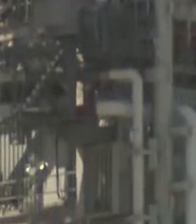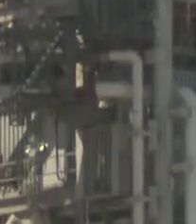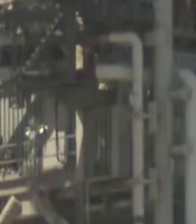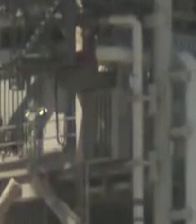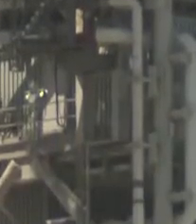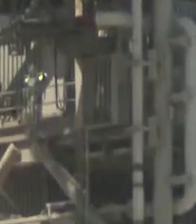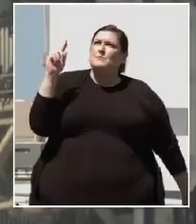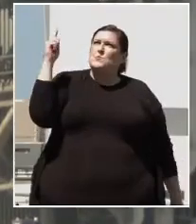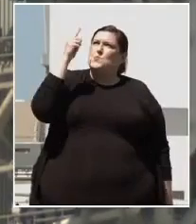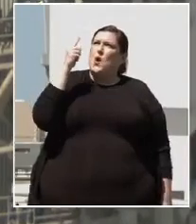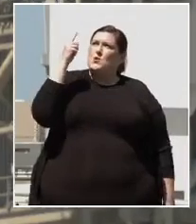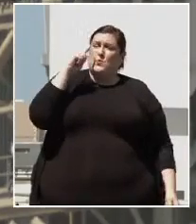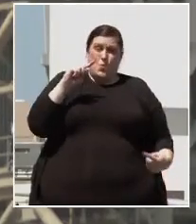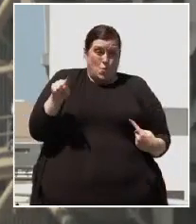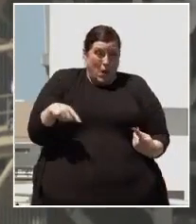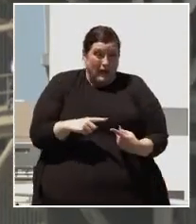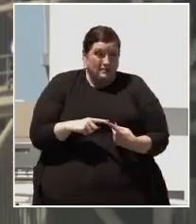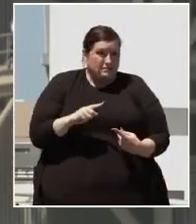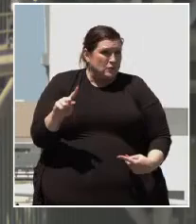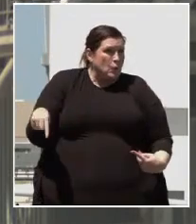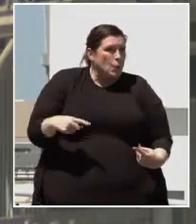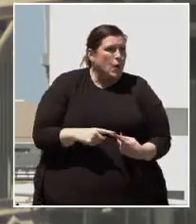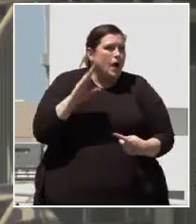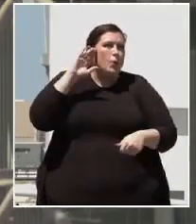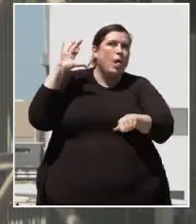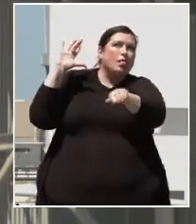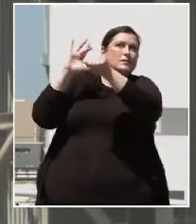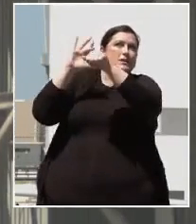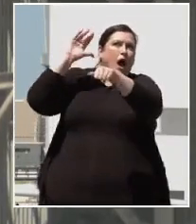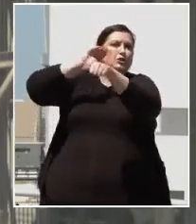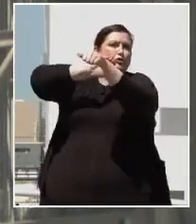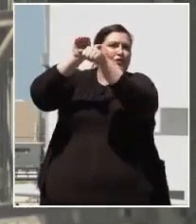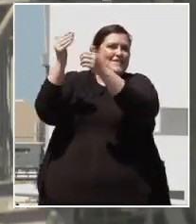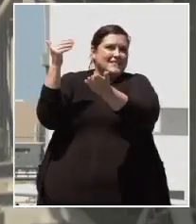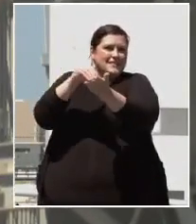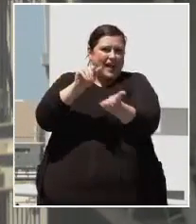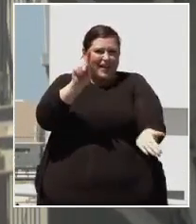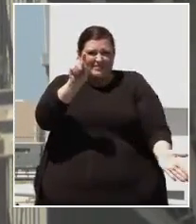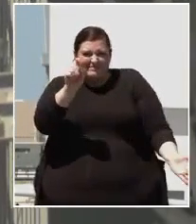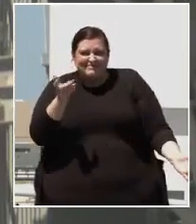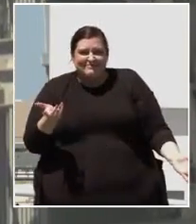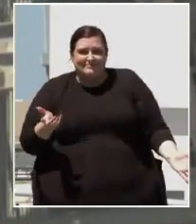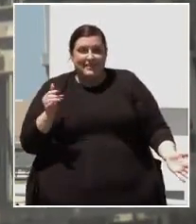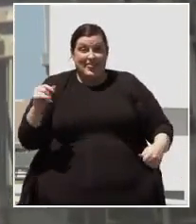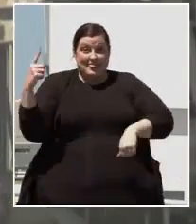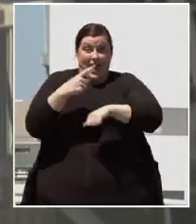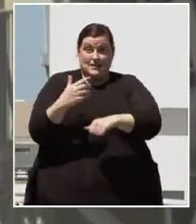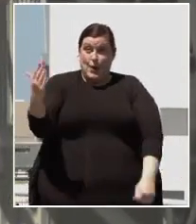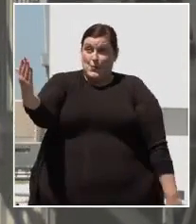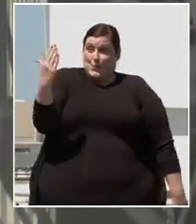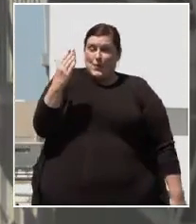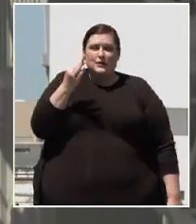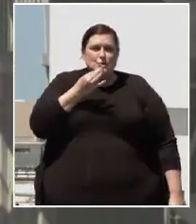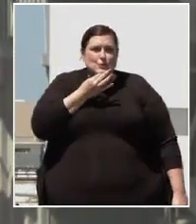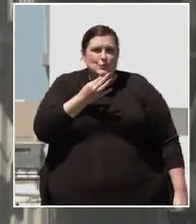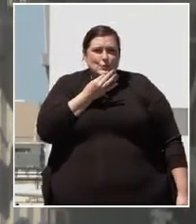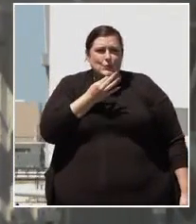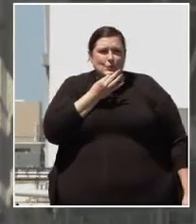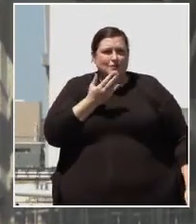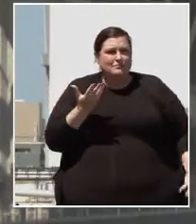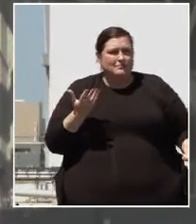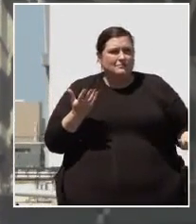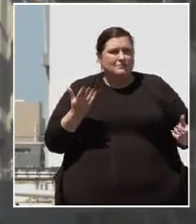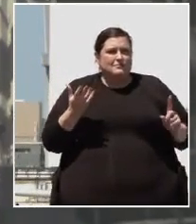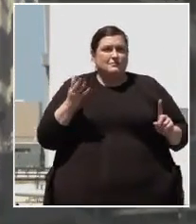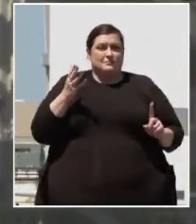when when would we touch the lunar surface again that day is coming soon because not long